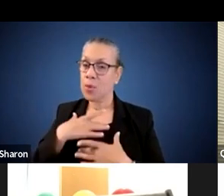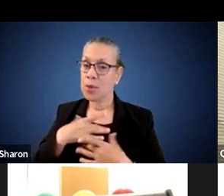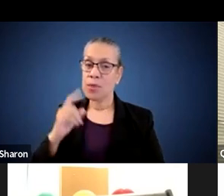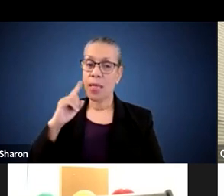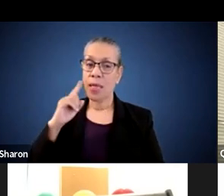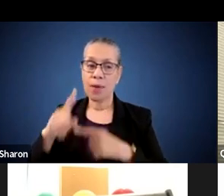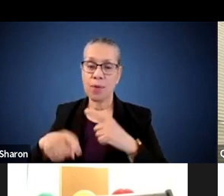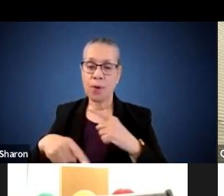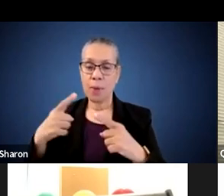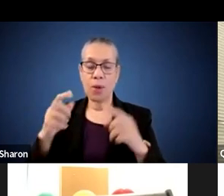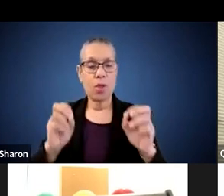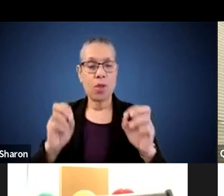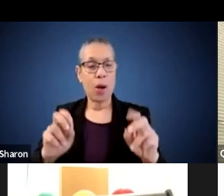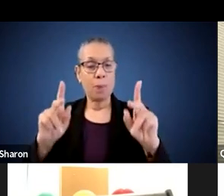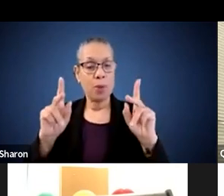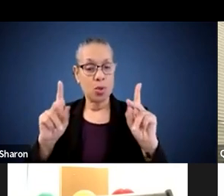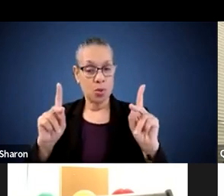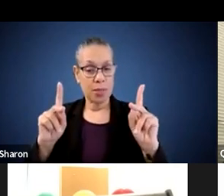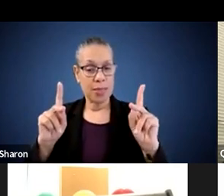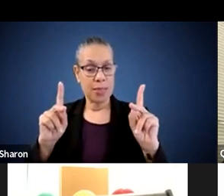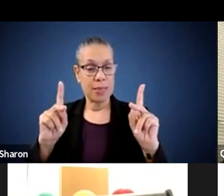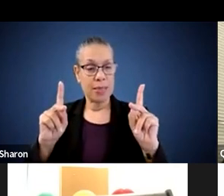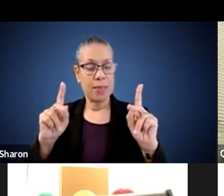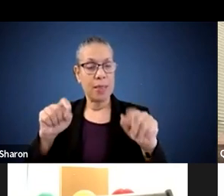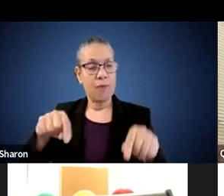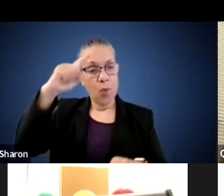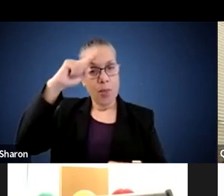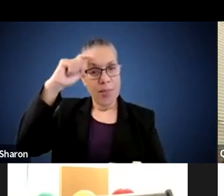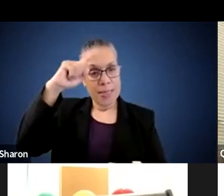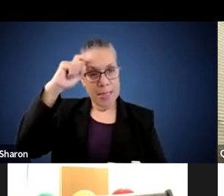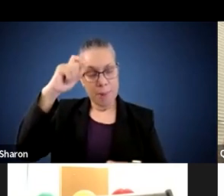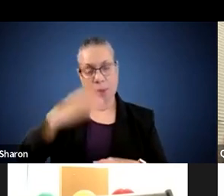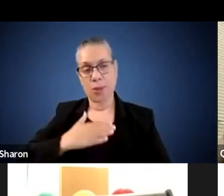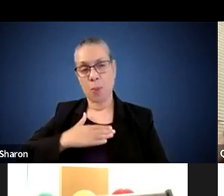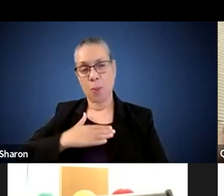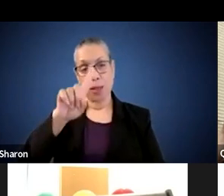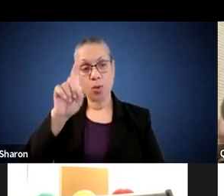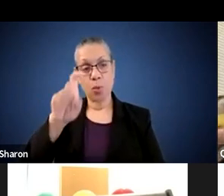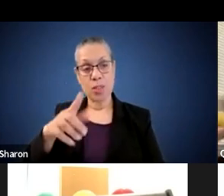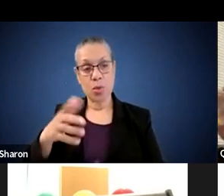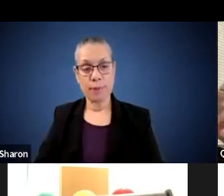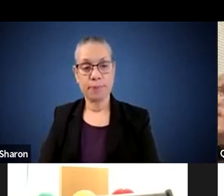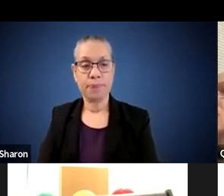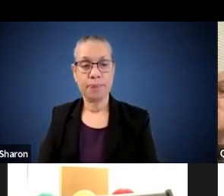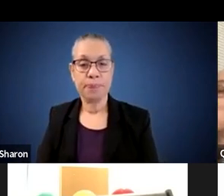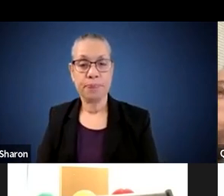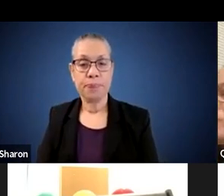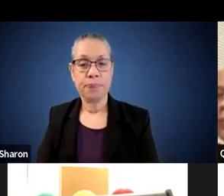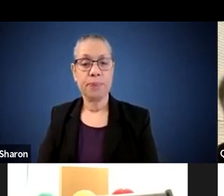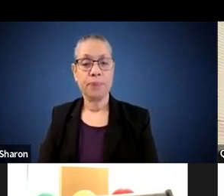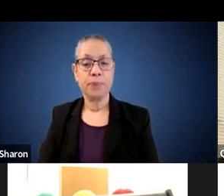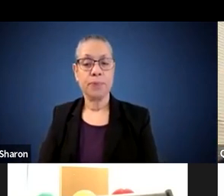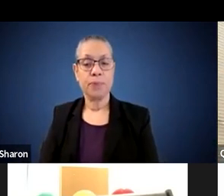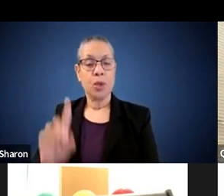the number of opportunities there will be um for the summer so my question is are we are there opportunities